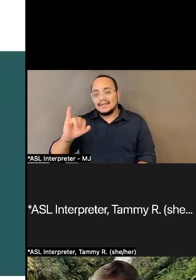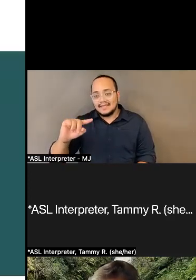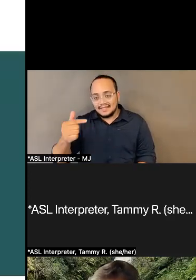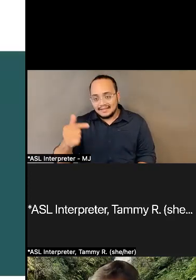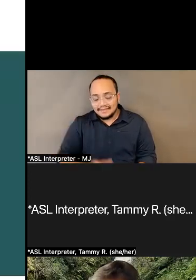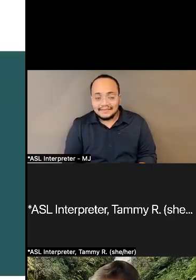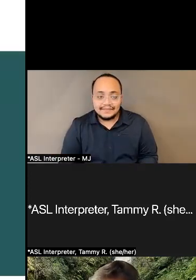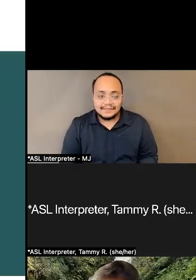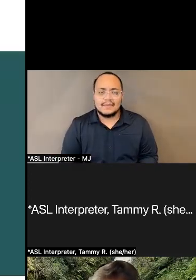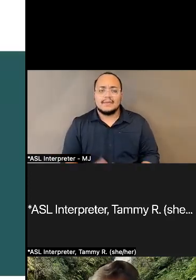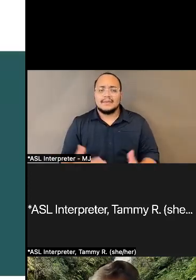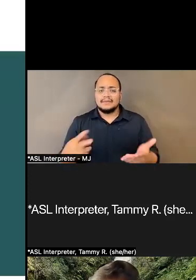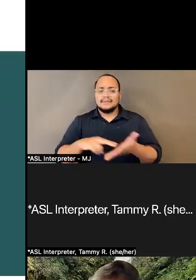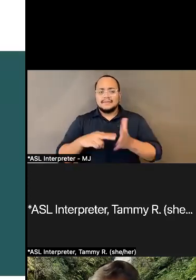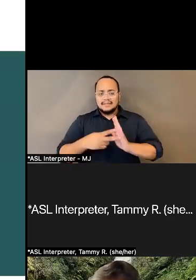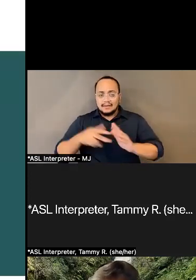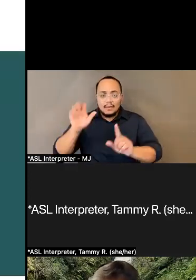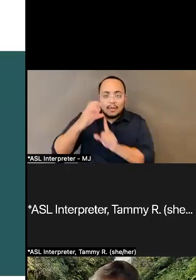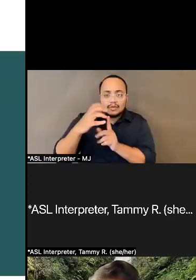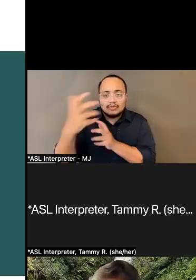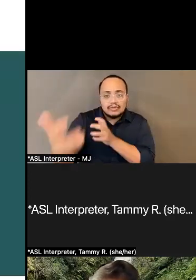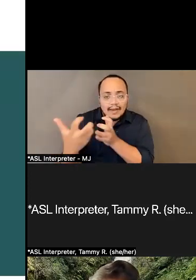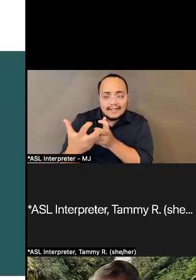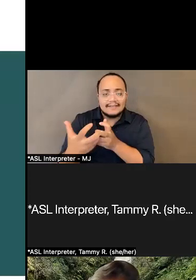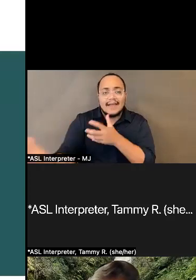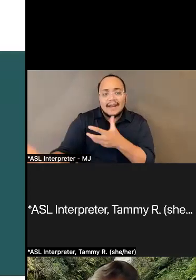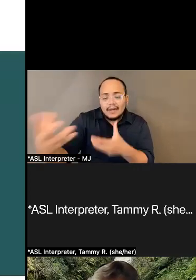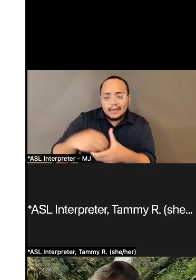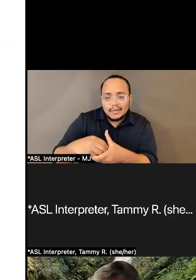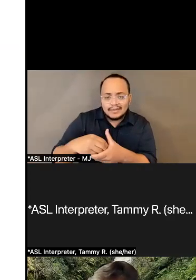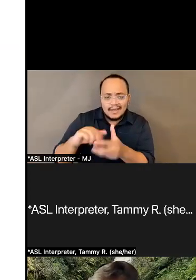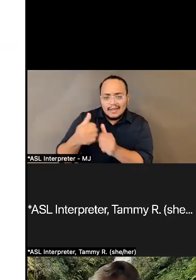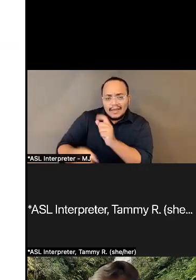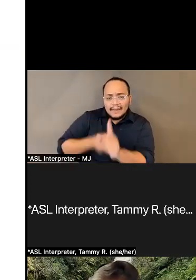So what about cultural responsiveness and inclusivity?